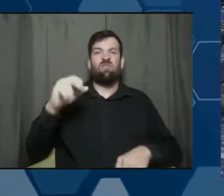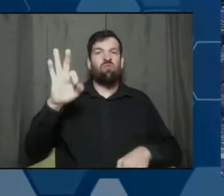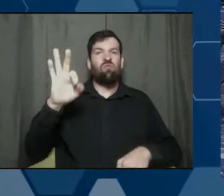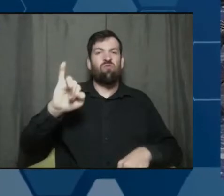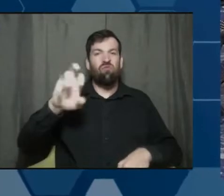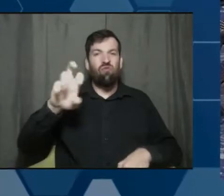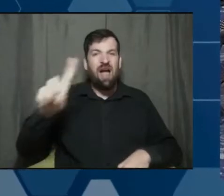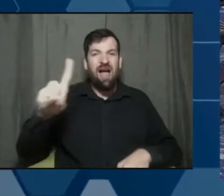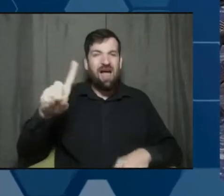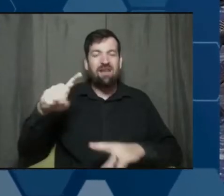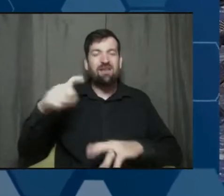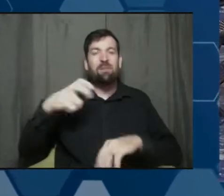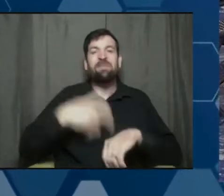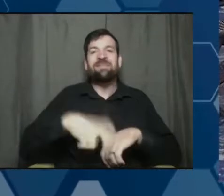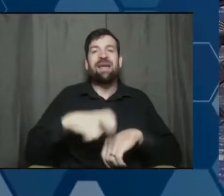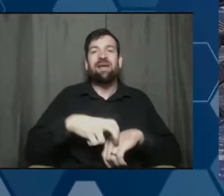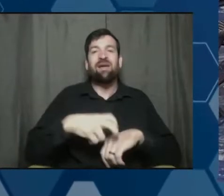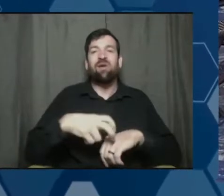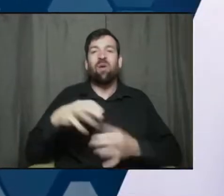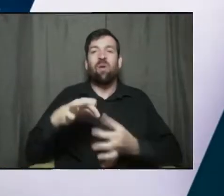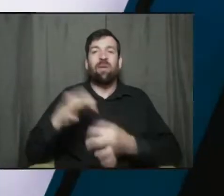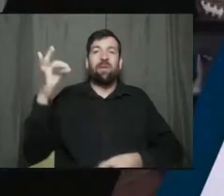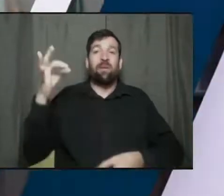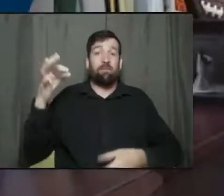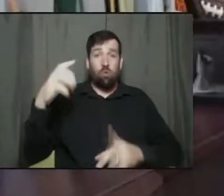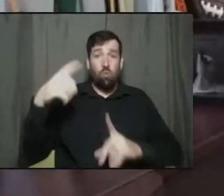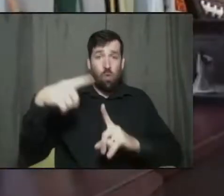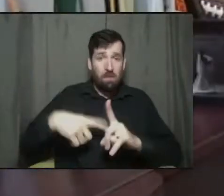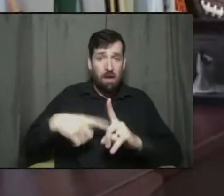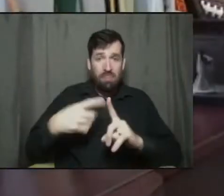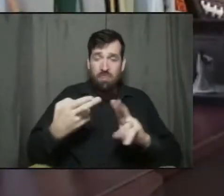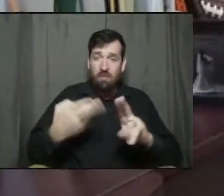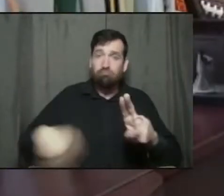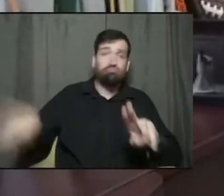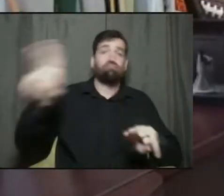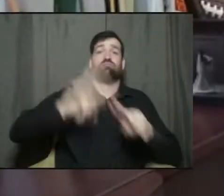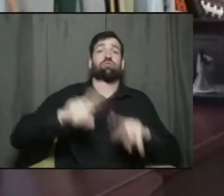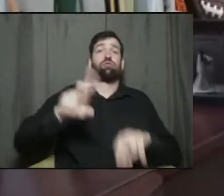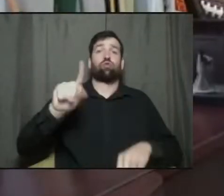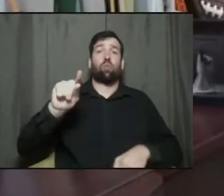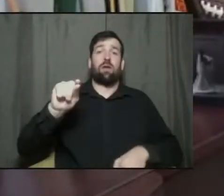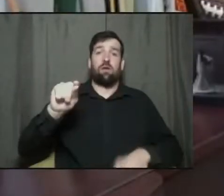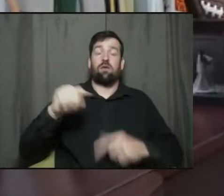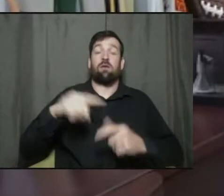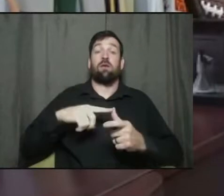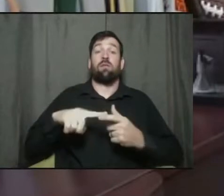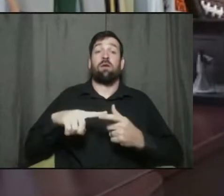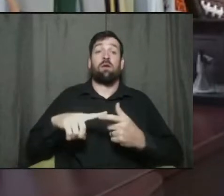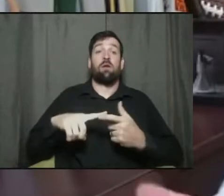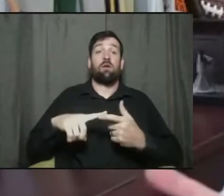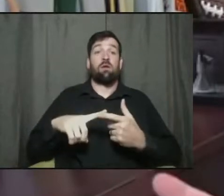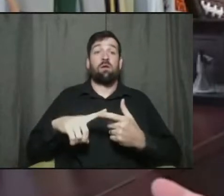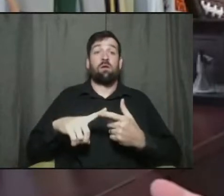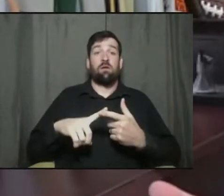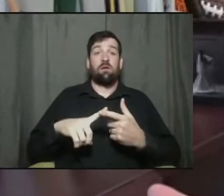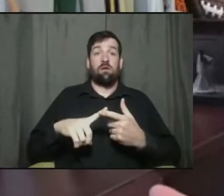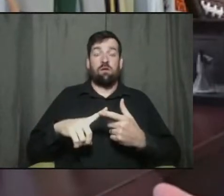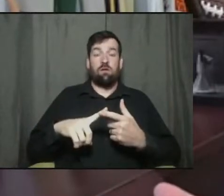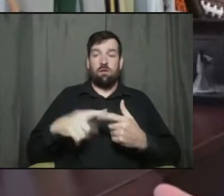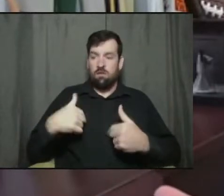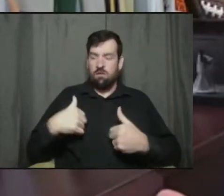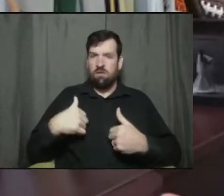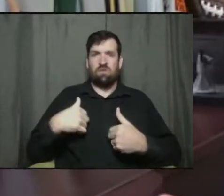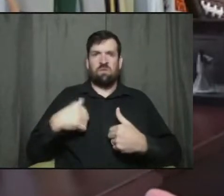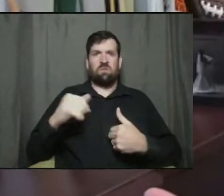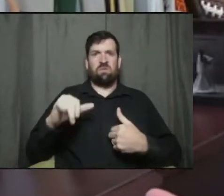kid. And within a month, I gained 20 pounds. And it finally got to a point where I was like, man, I need to lose